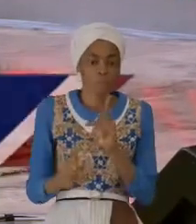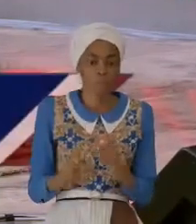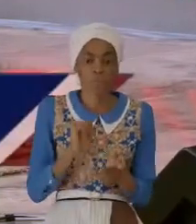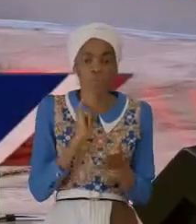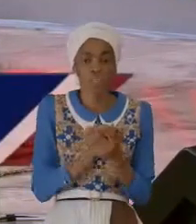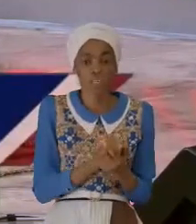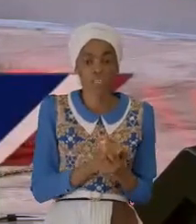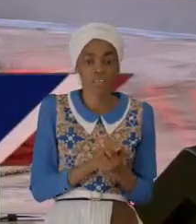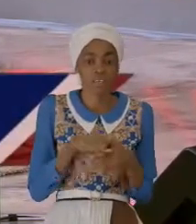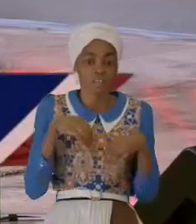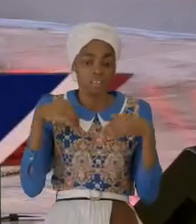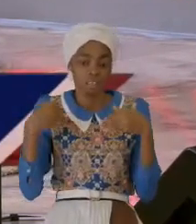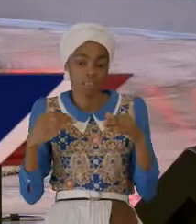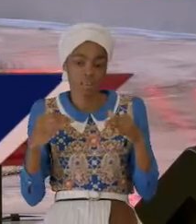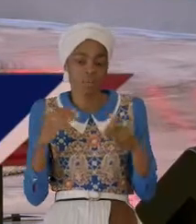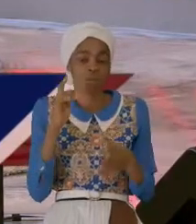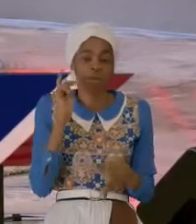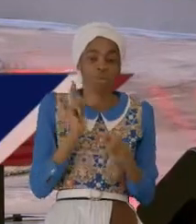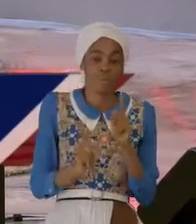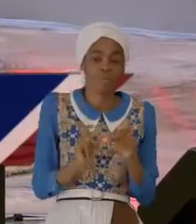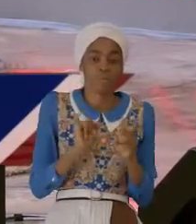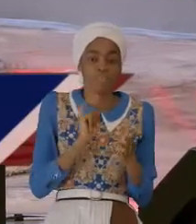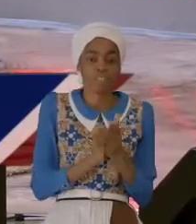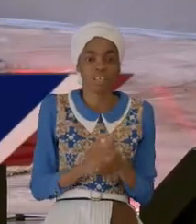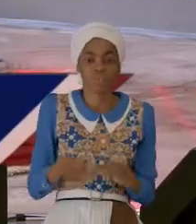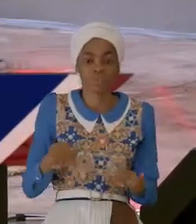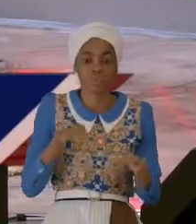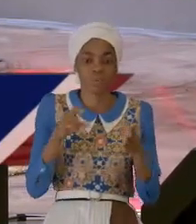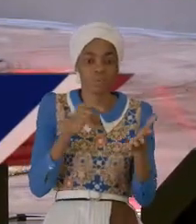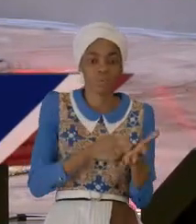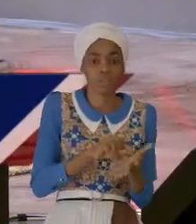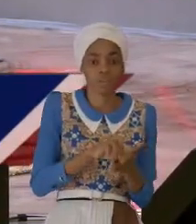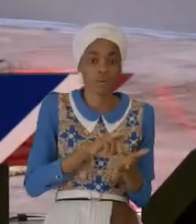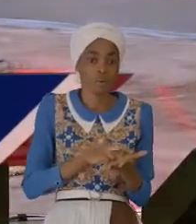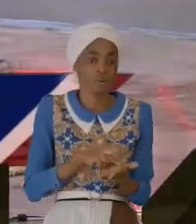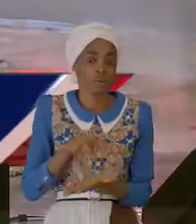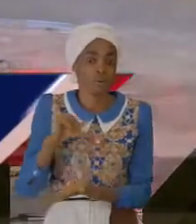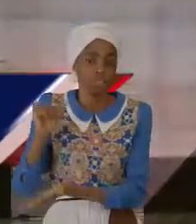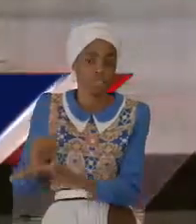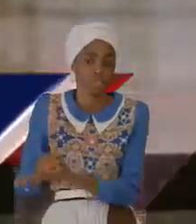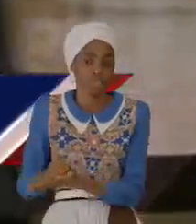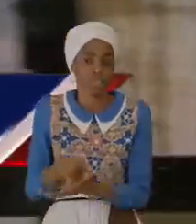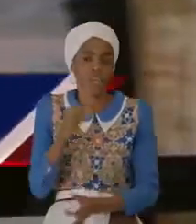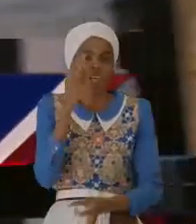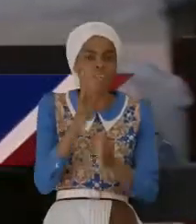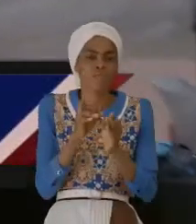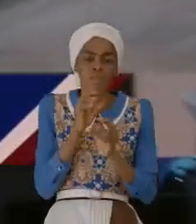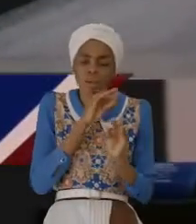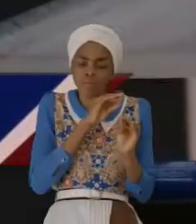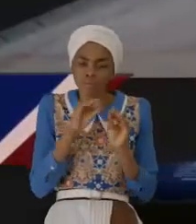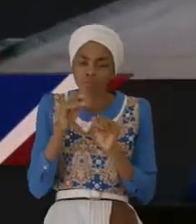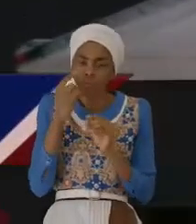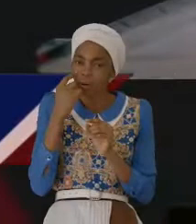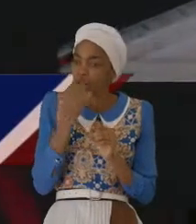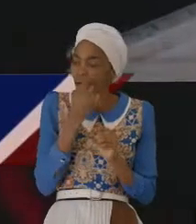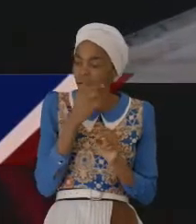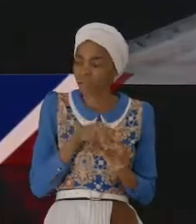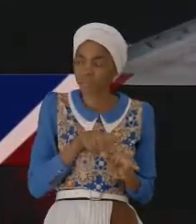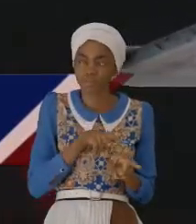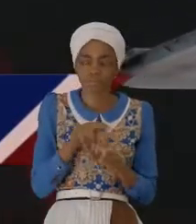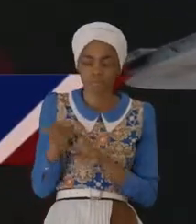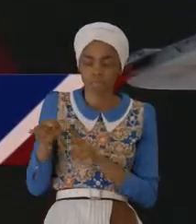they're so hard those who do this or that if you take your eyes of Christ